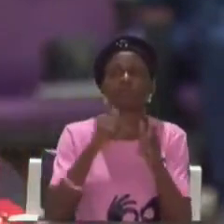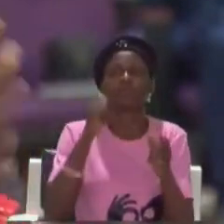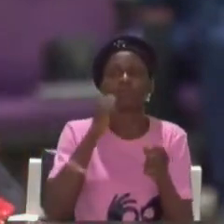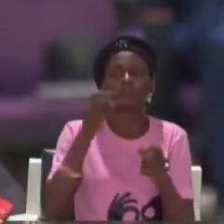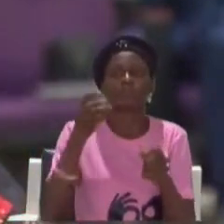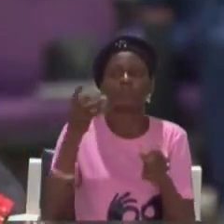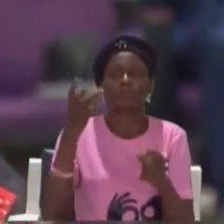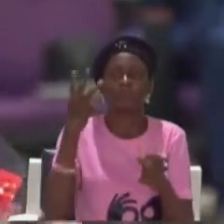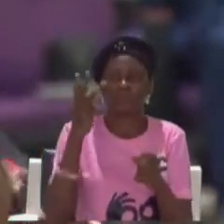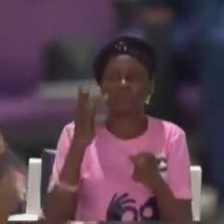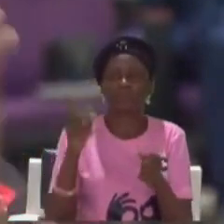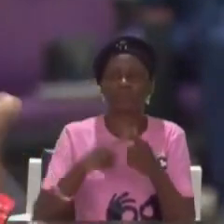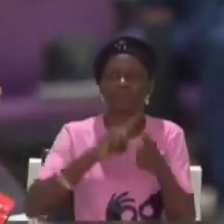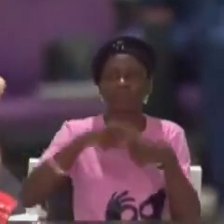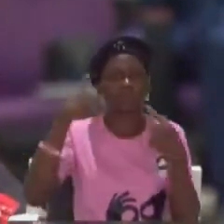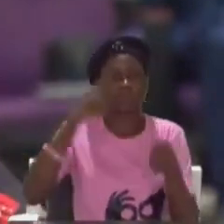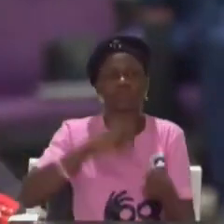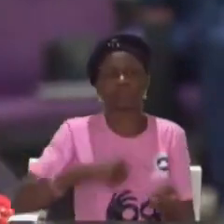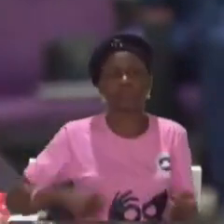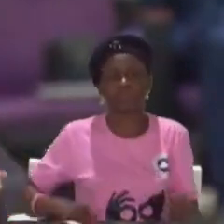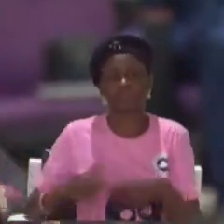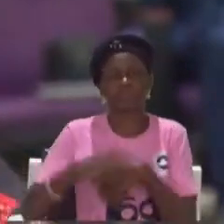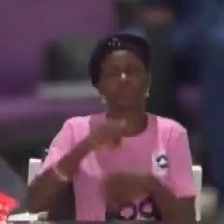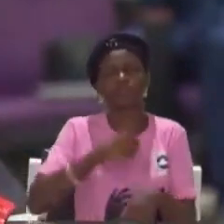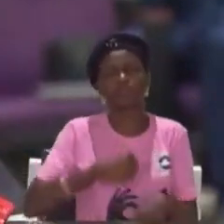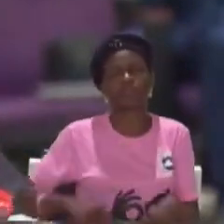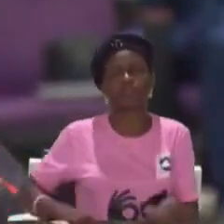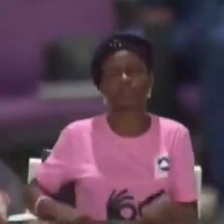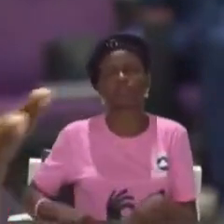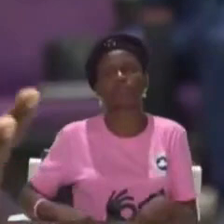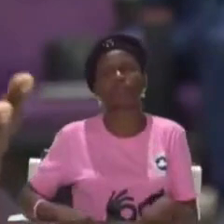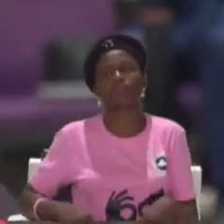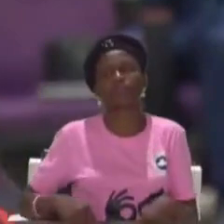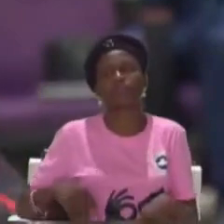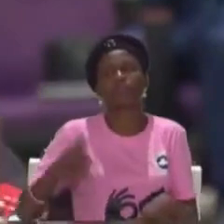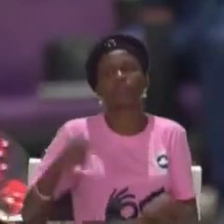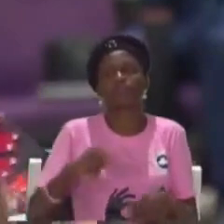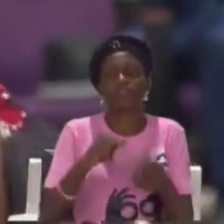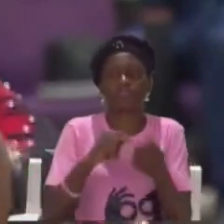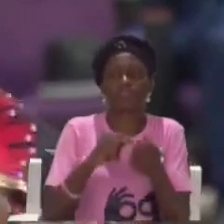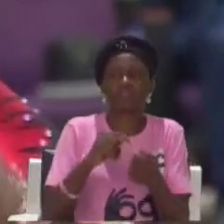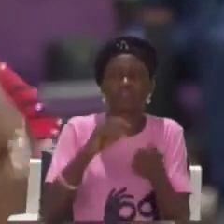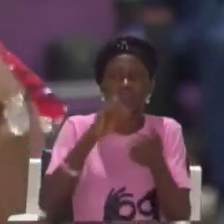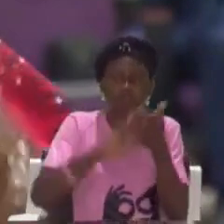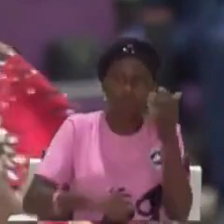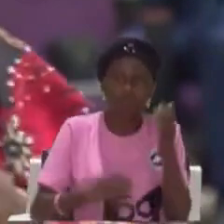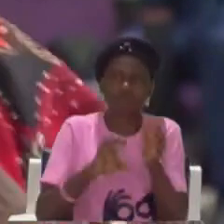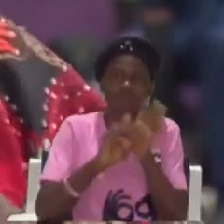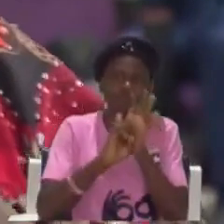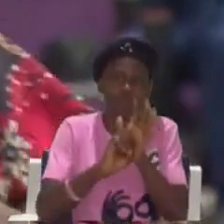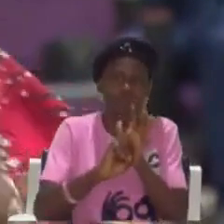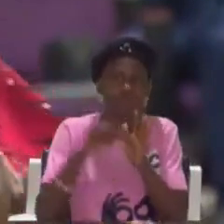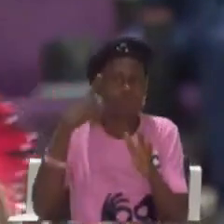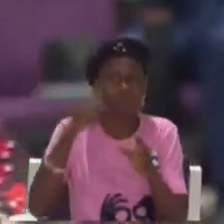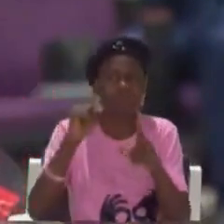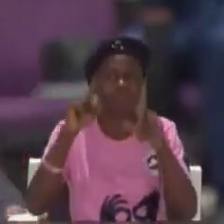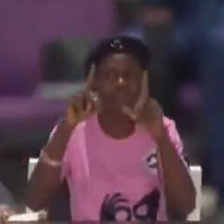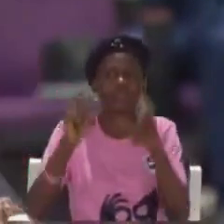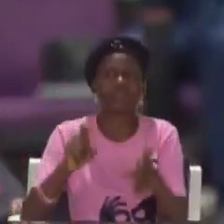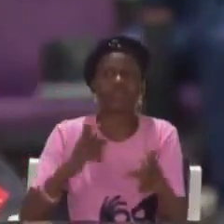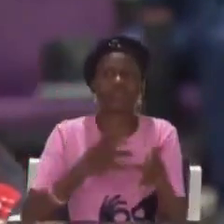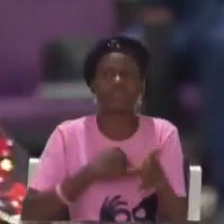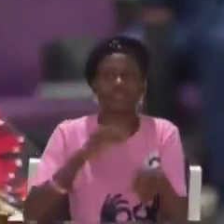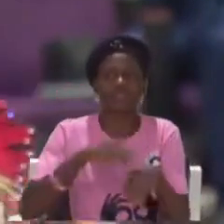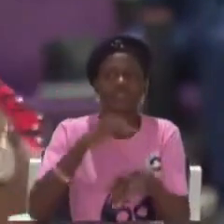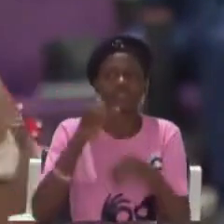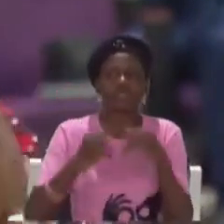for a surgery. And after the surgery, the specimen was taken for histological test. And behold